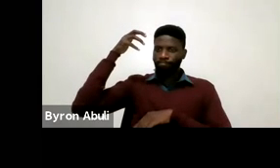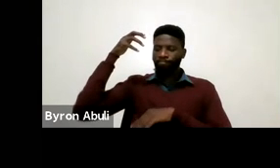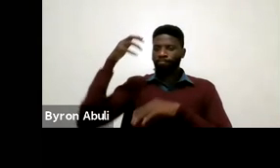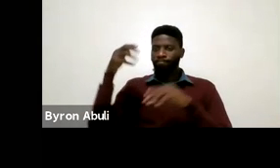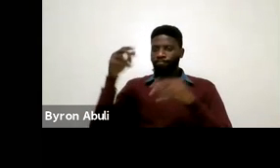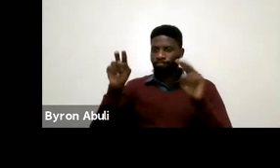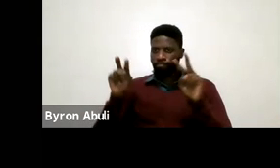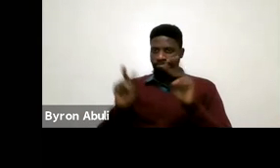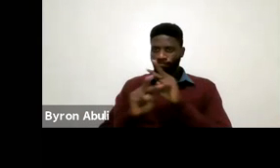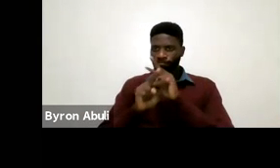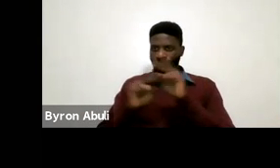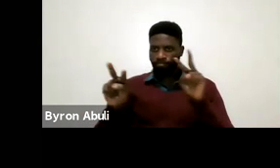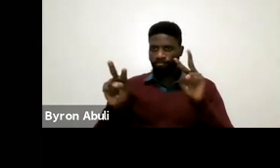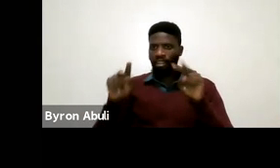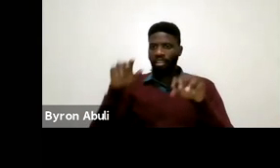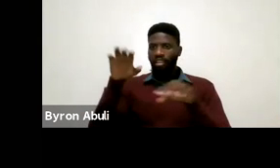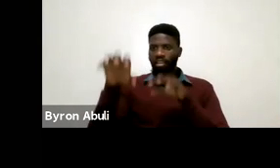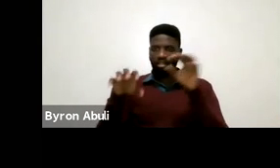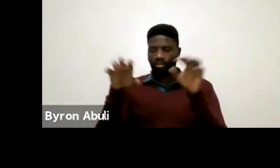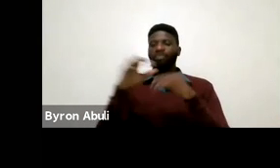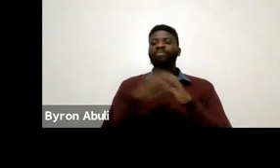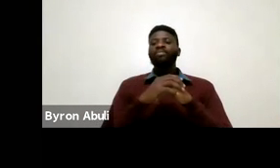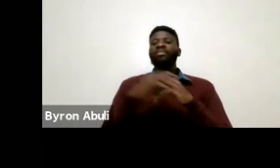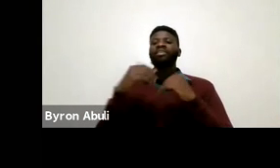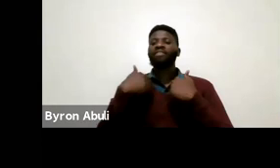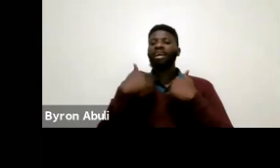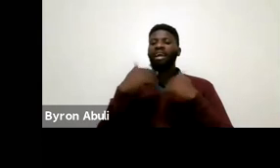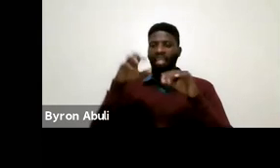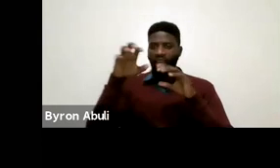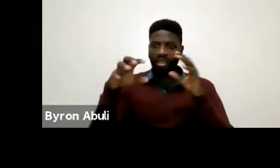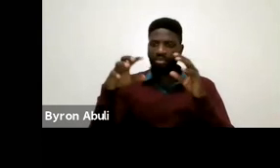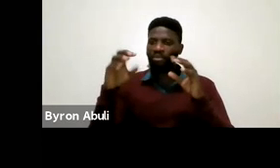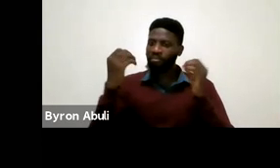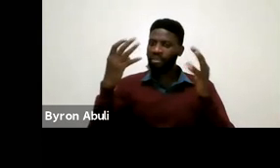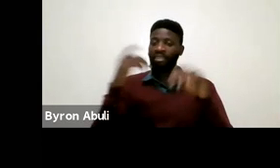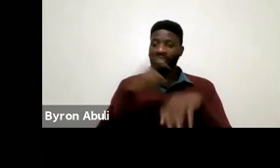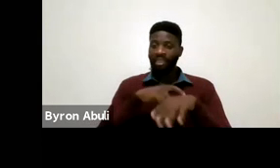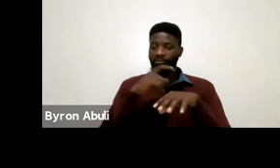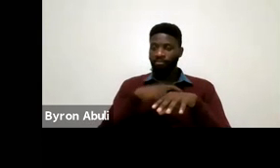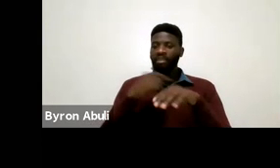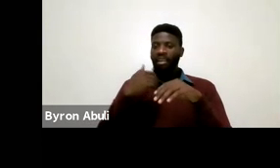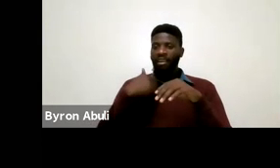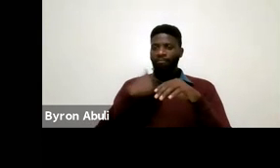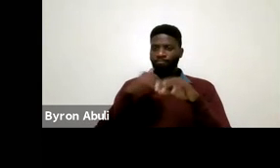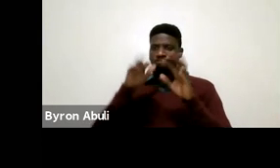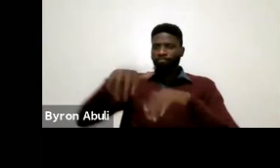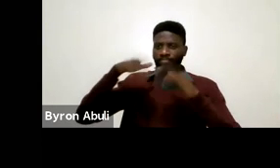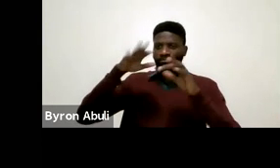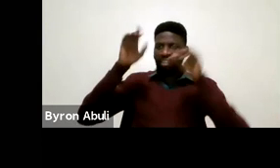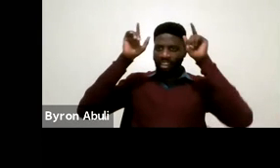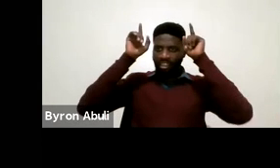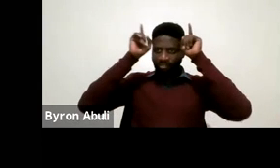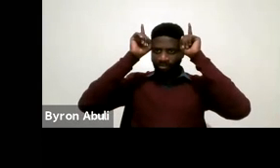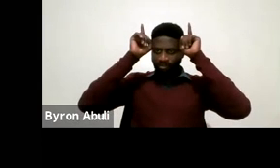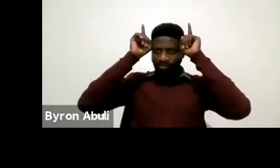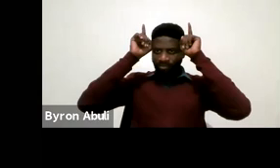many animals. But when it's chasing an antelope, sometimes it meets a rat, it meets a rabbit along the way. Do you think it stops